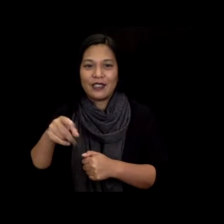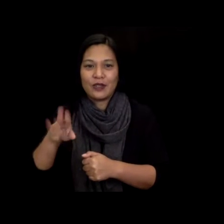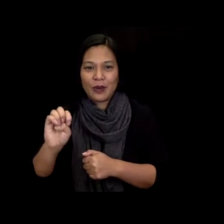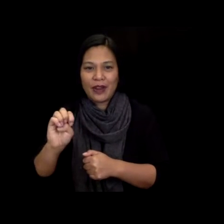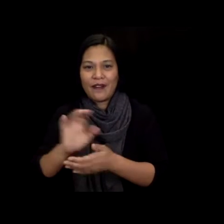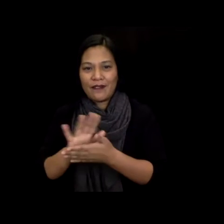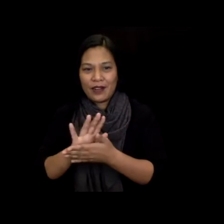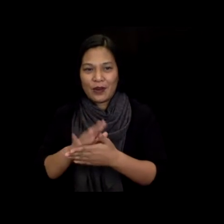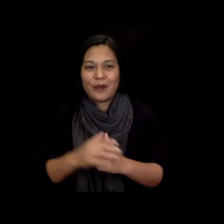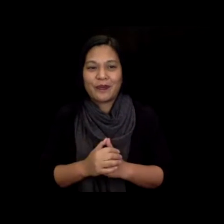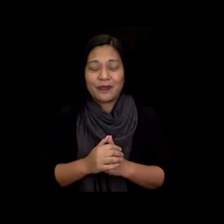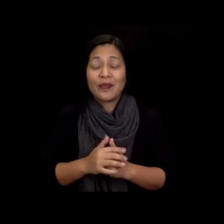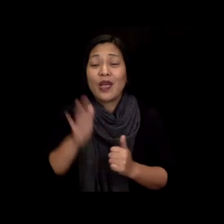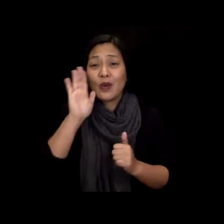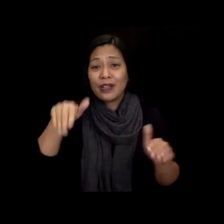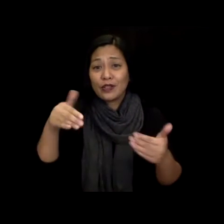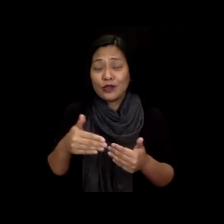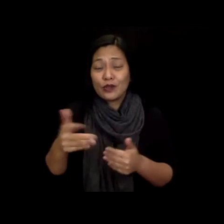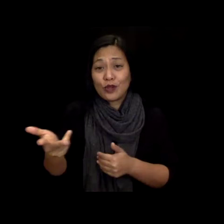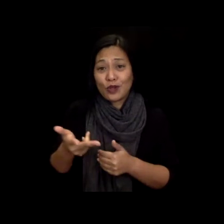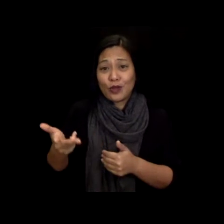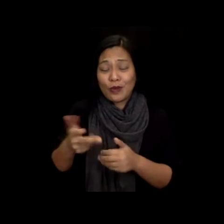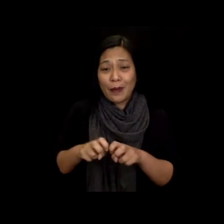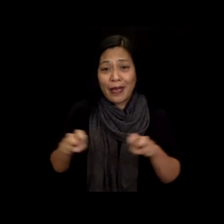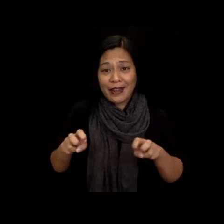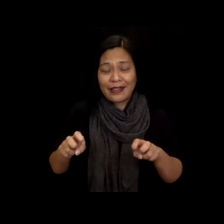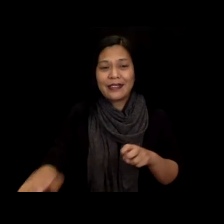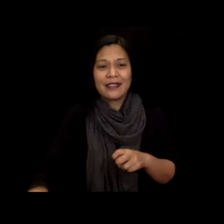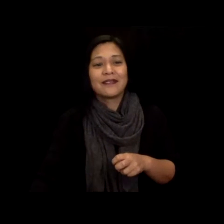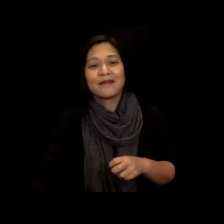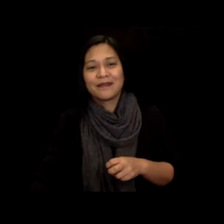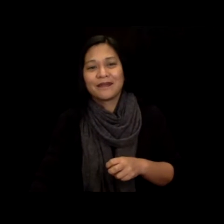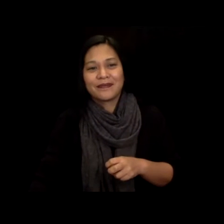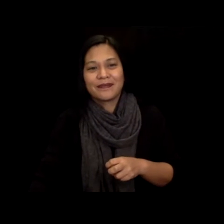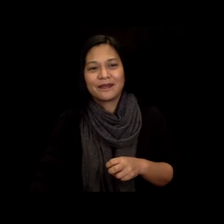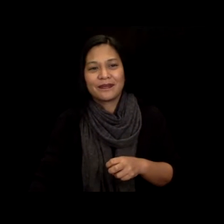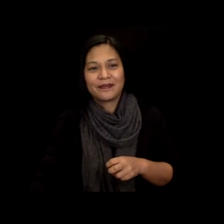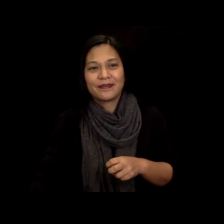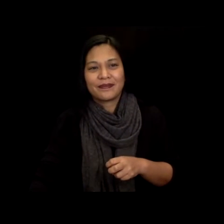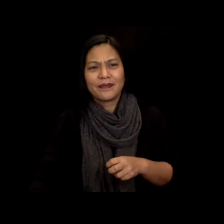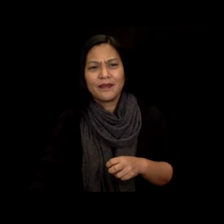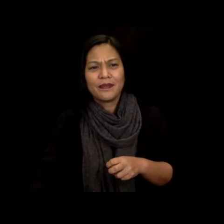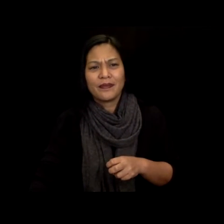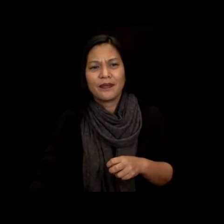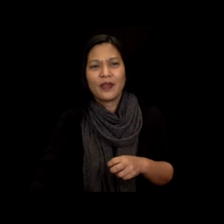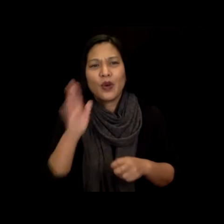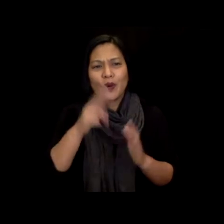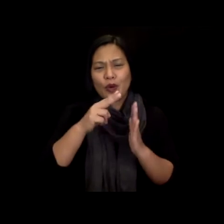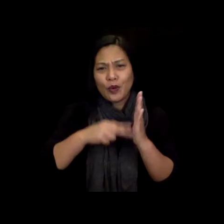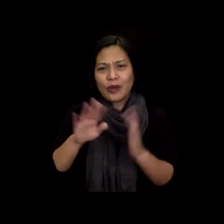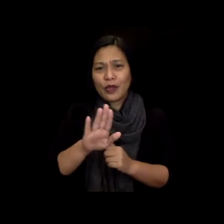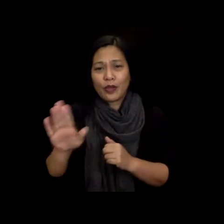our three amazing panelists through their written bios, but I'll also ask them to introduce themselves later on so you get a